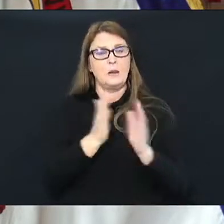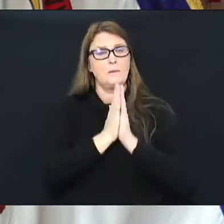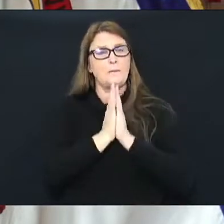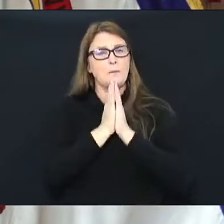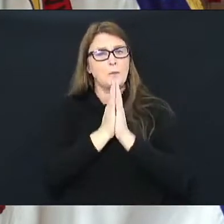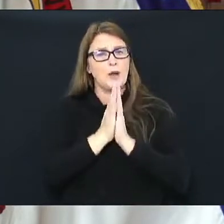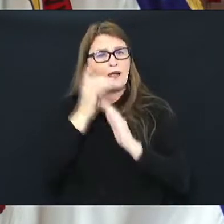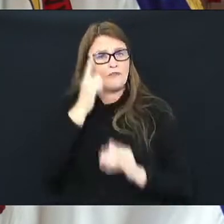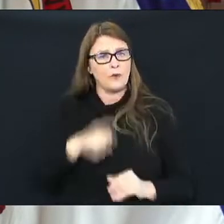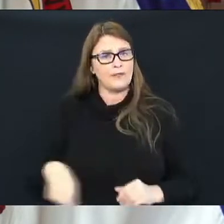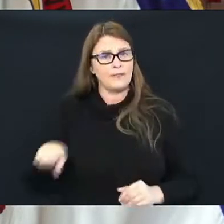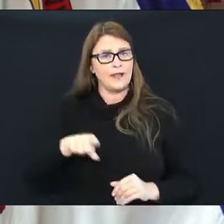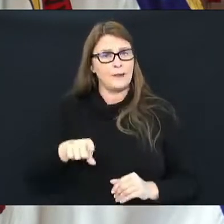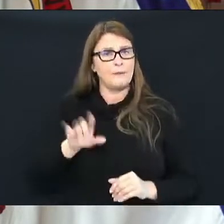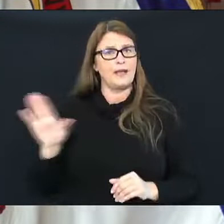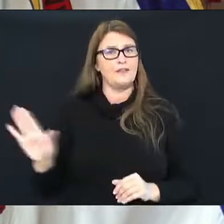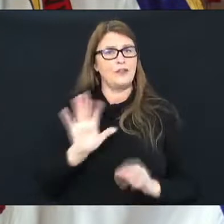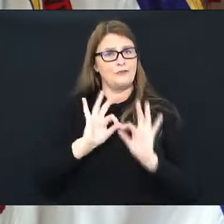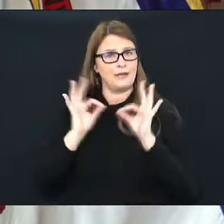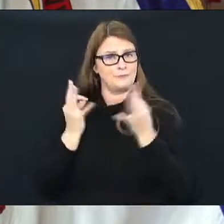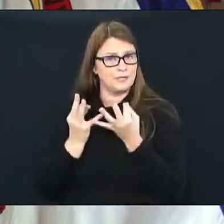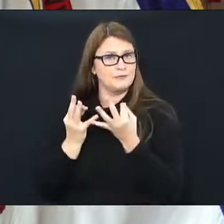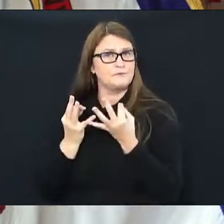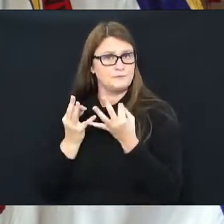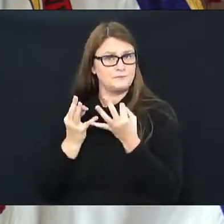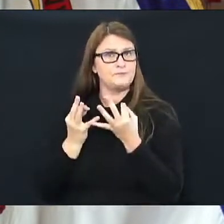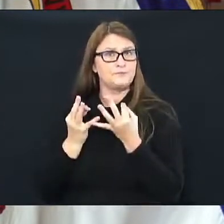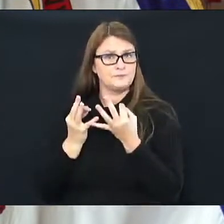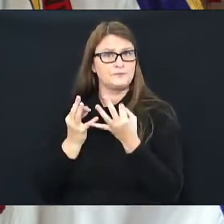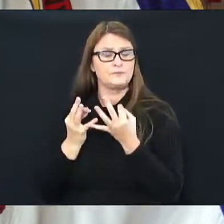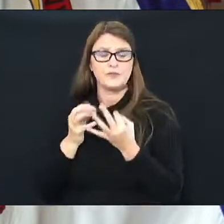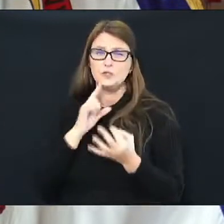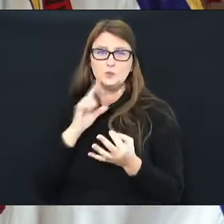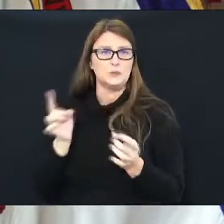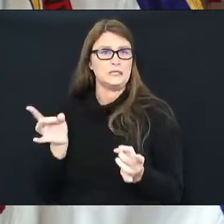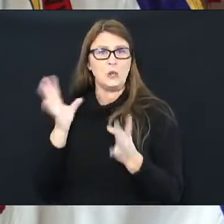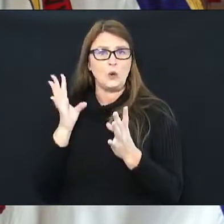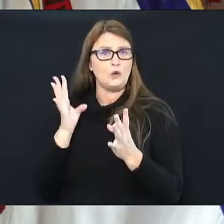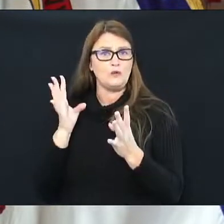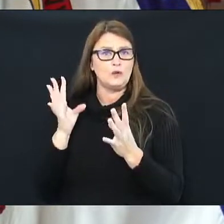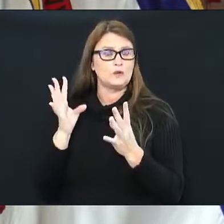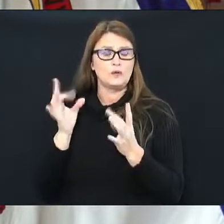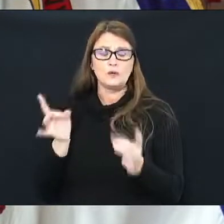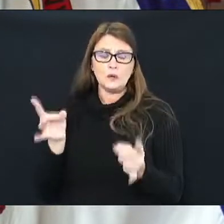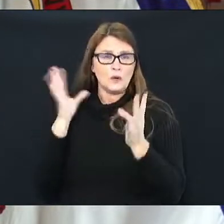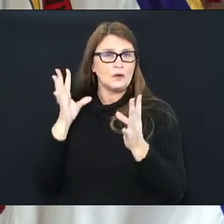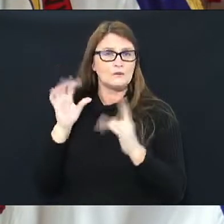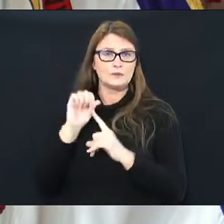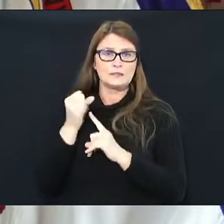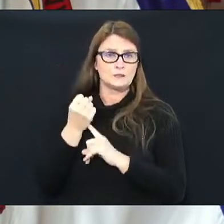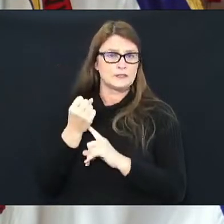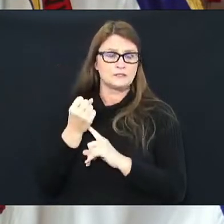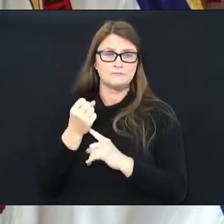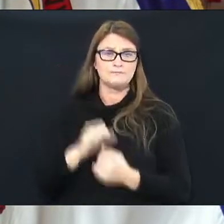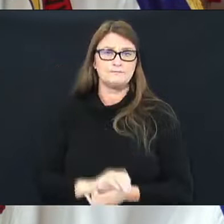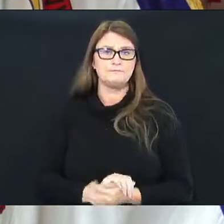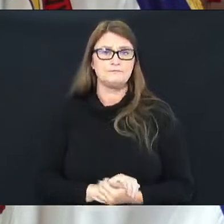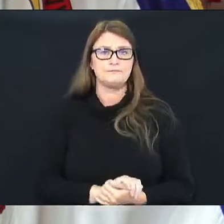all them and all their loved ones, because it's tragic. It's absolutely just tragic beyond belief.